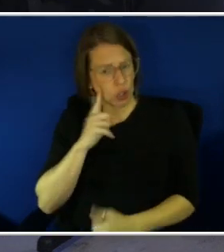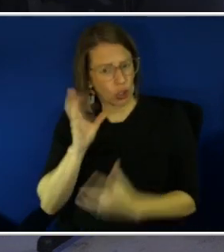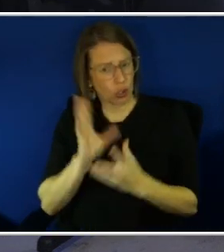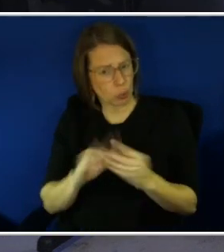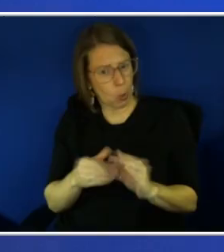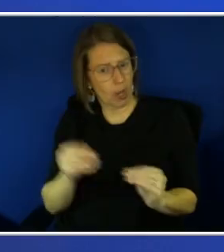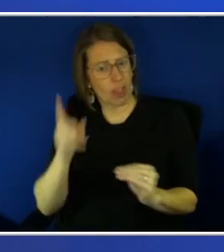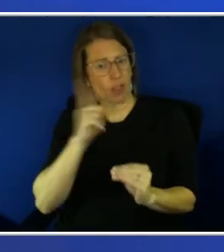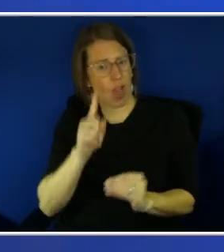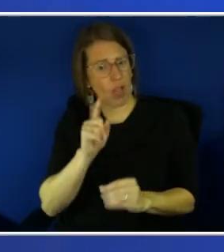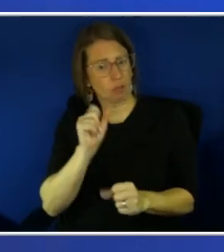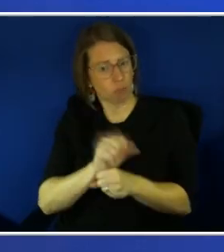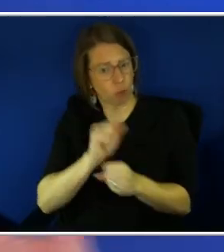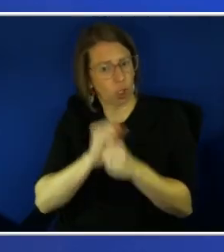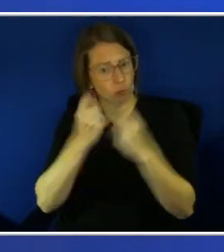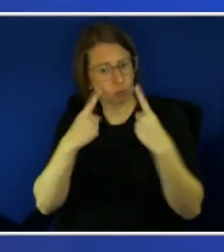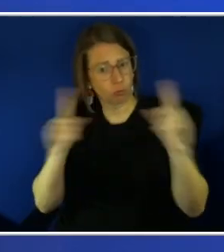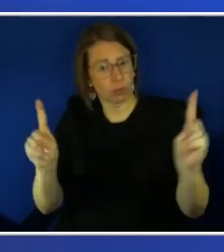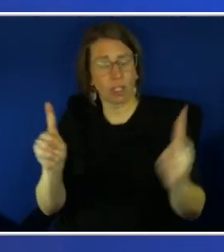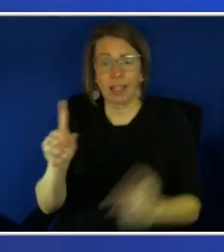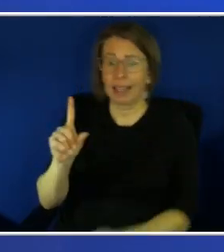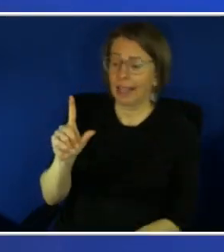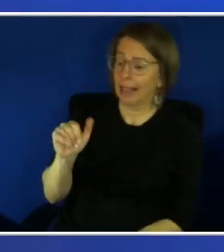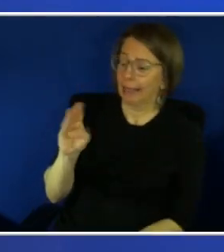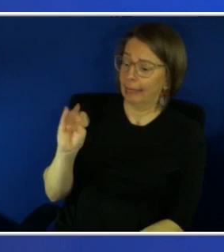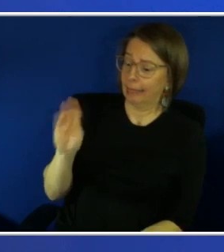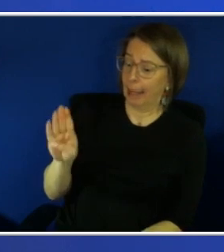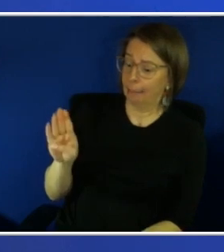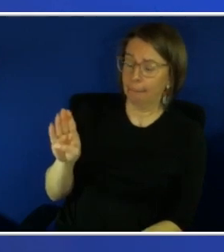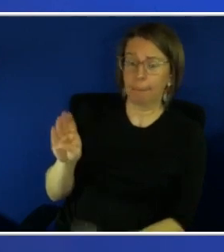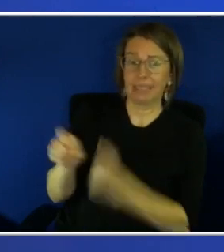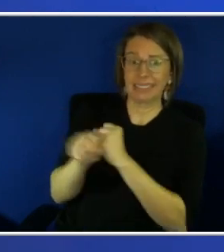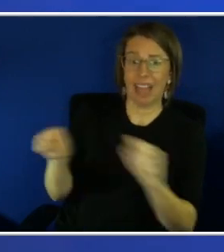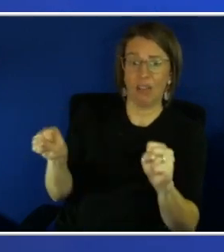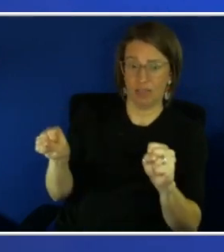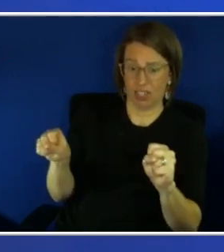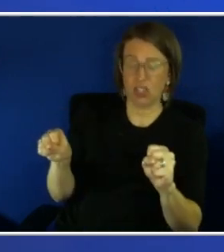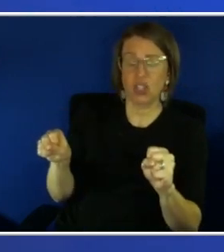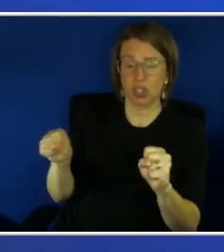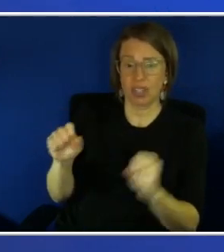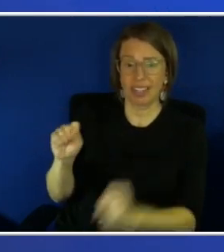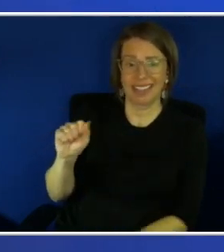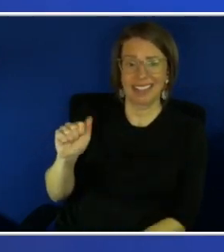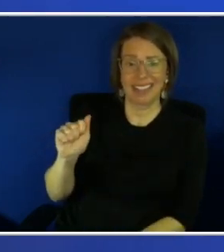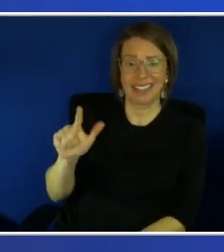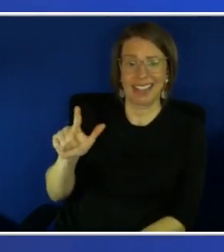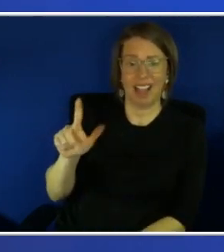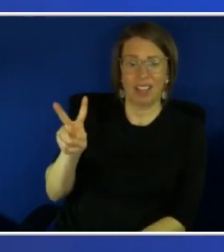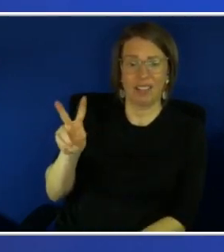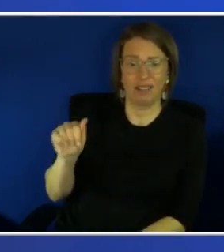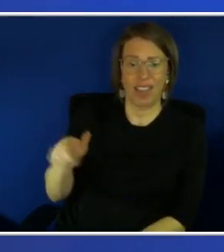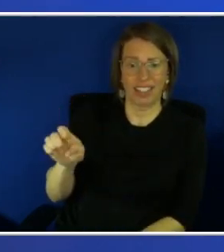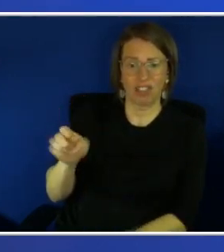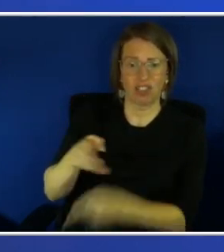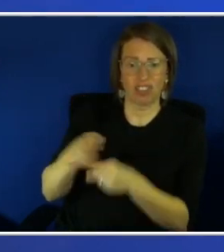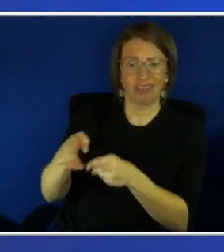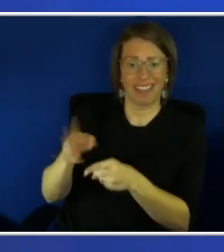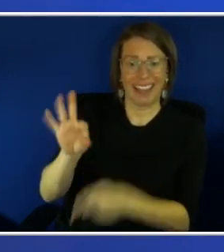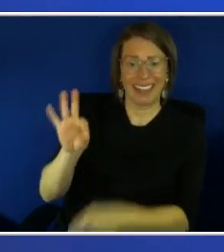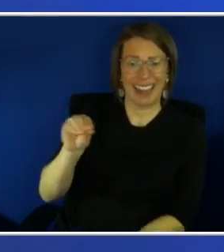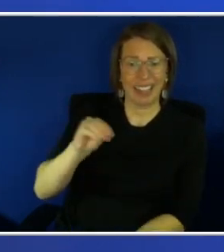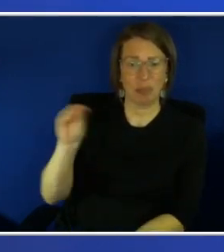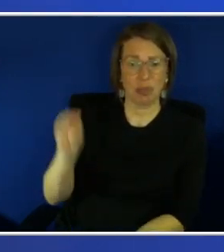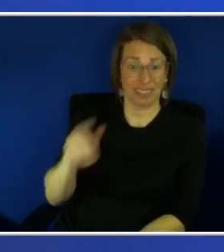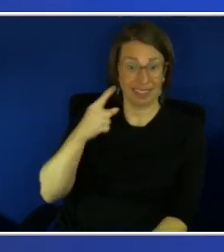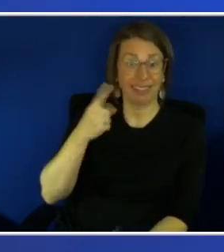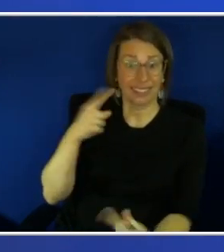lucky. So limb salvage, as we kind of call this field in general, has about a 90-ish% success rate,